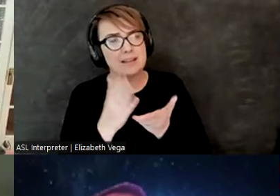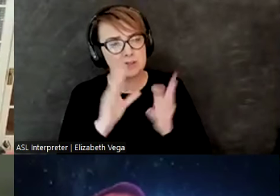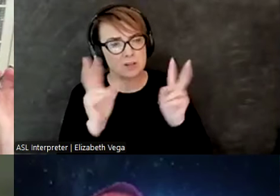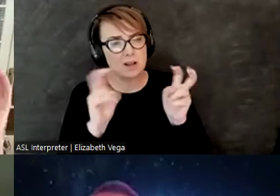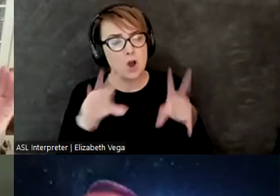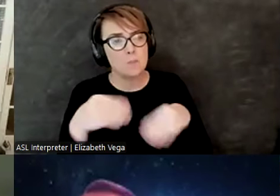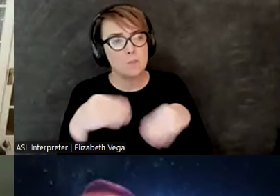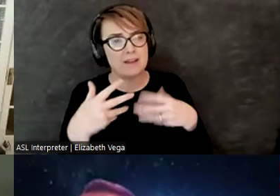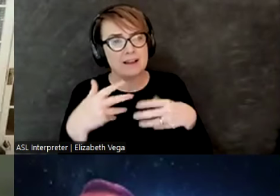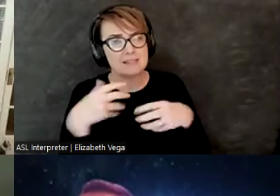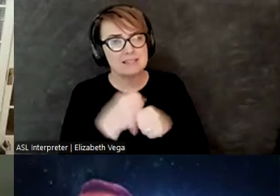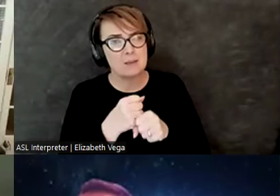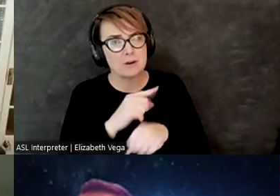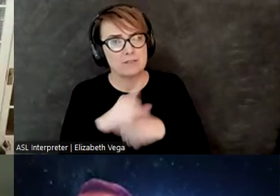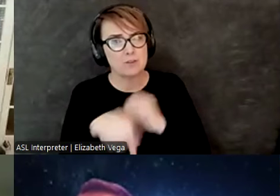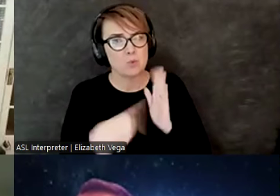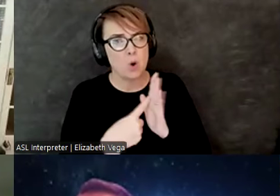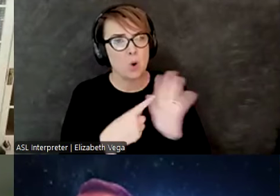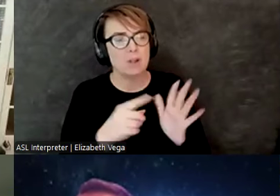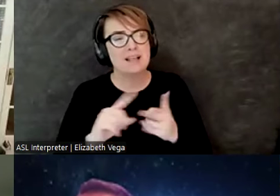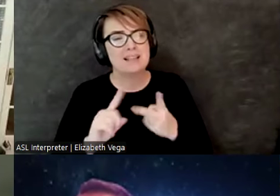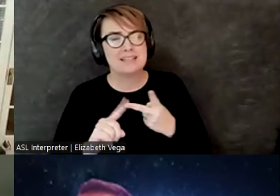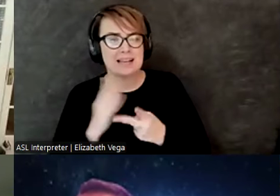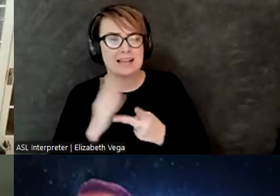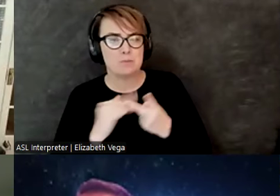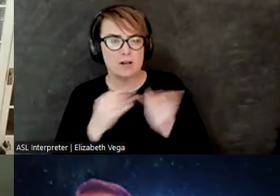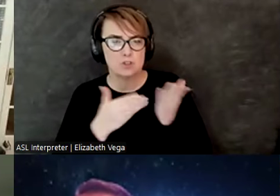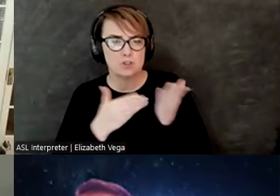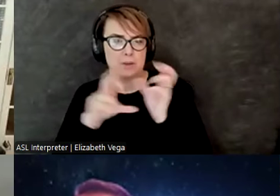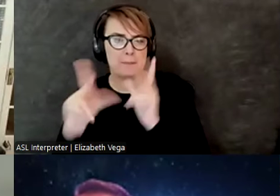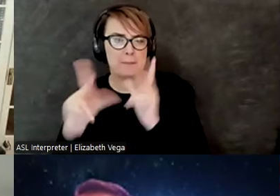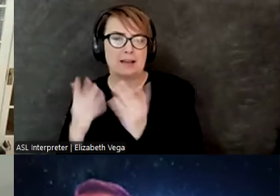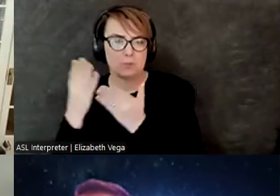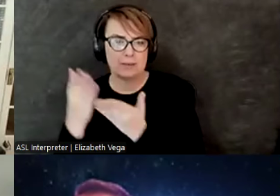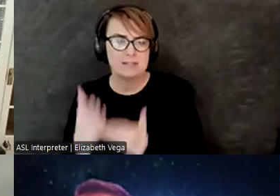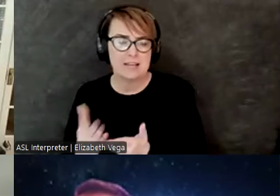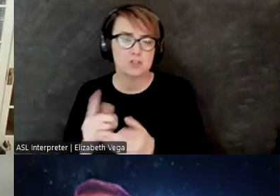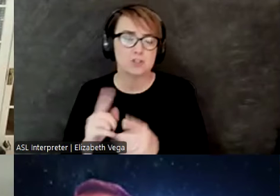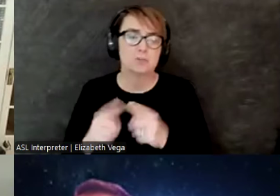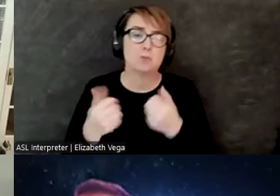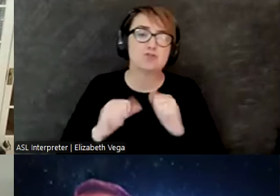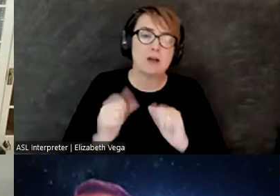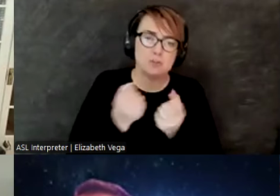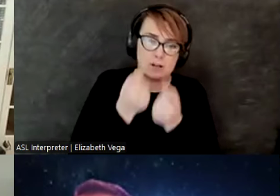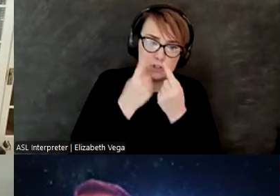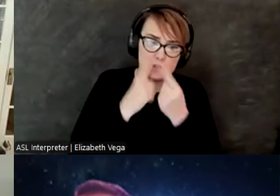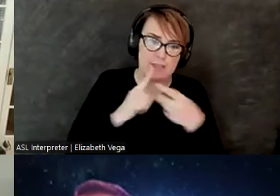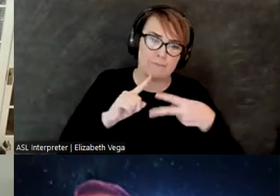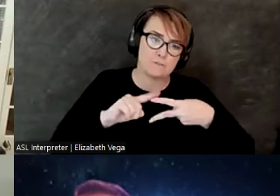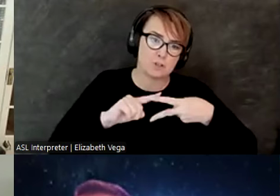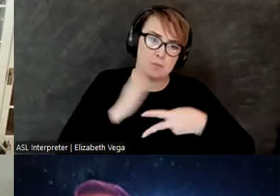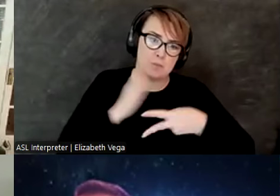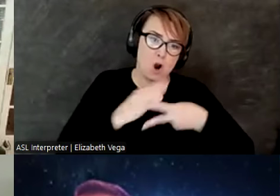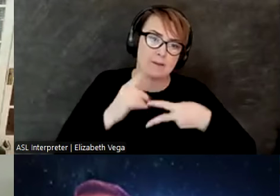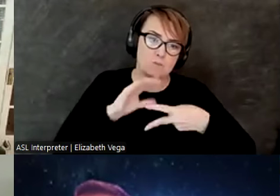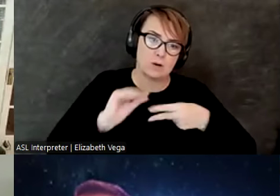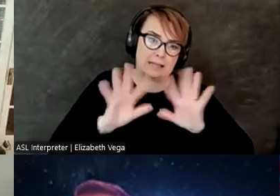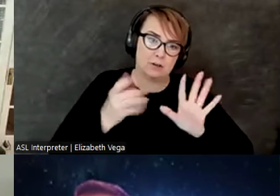bring back recommendations. We're just trying to unpack that first part a little for clarity. Okay, Nina, I see your hand next.